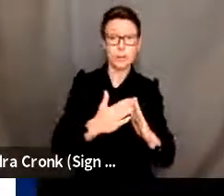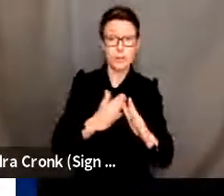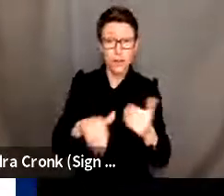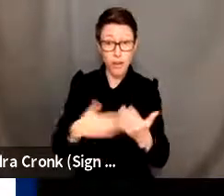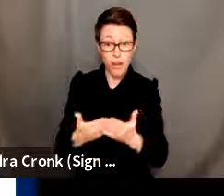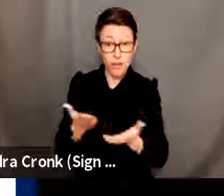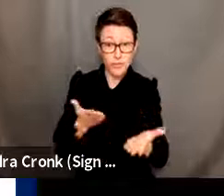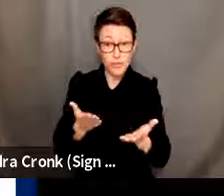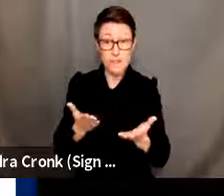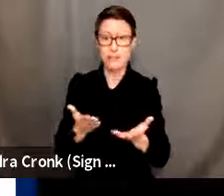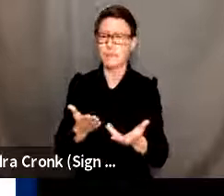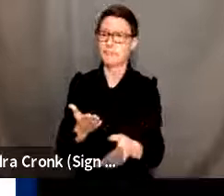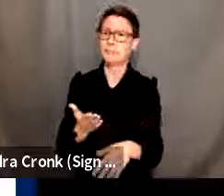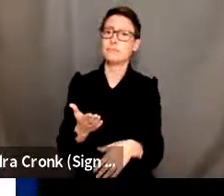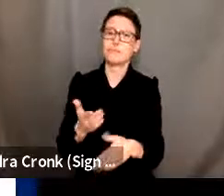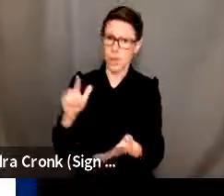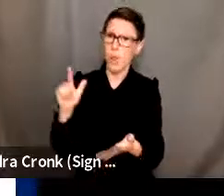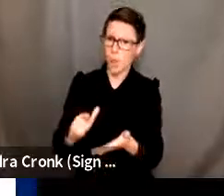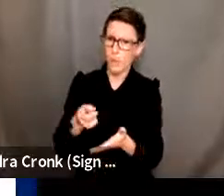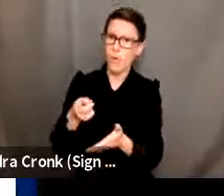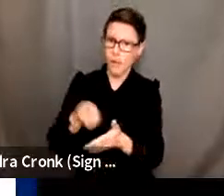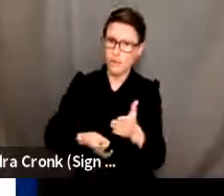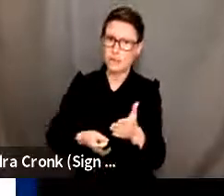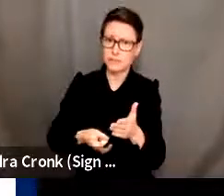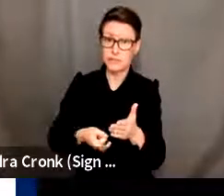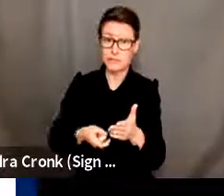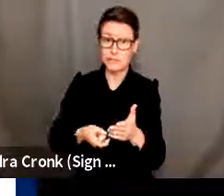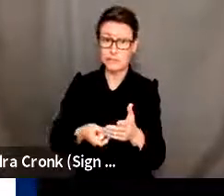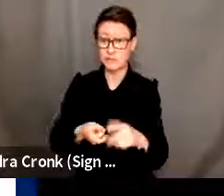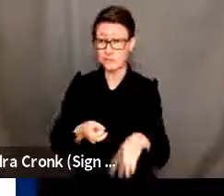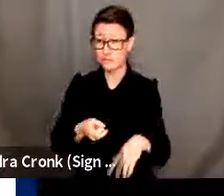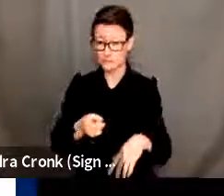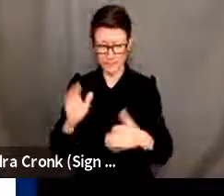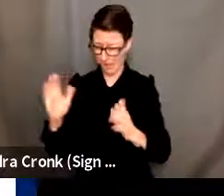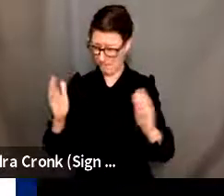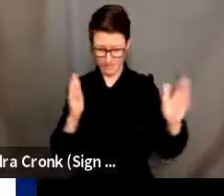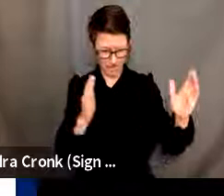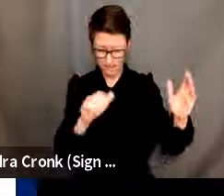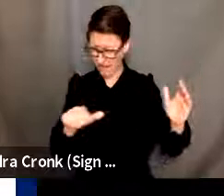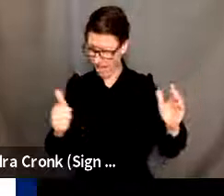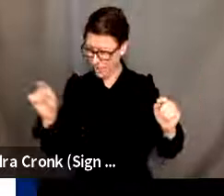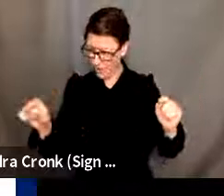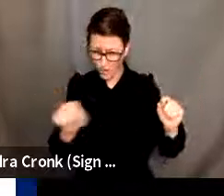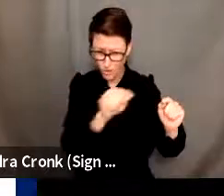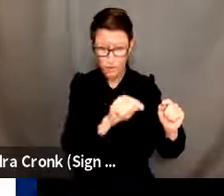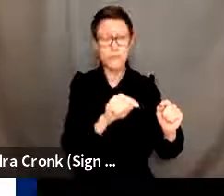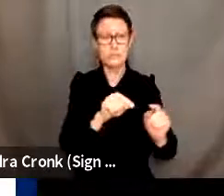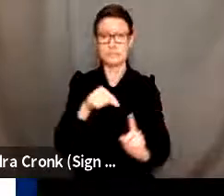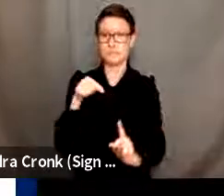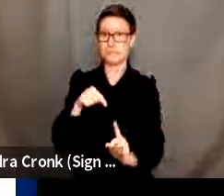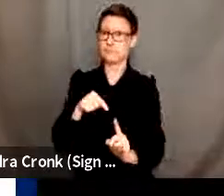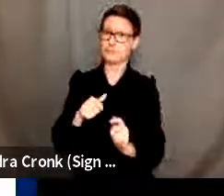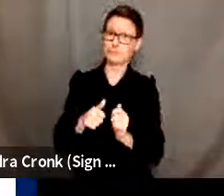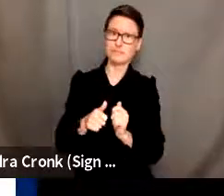cost. In some instances, the lowest cost you'll find anywhere in the Valley. And we do that essentially as